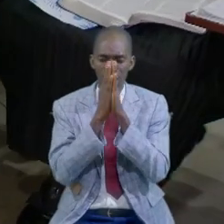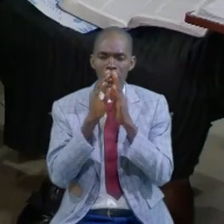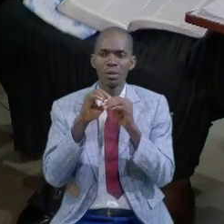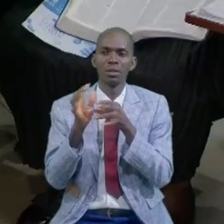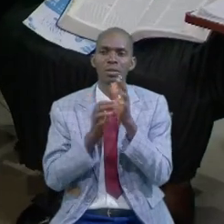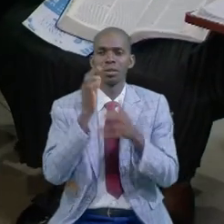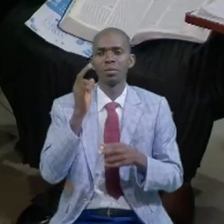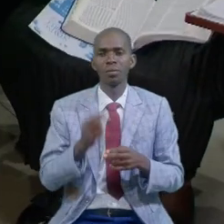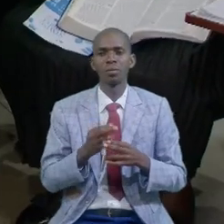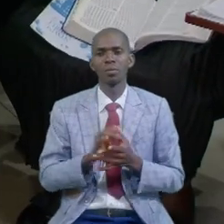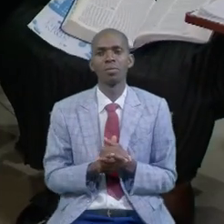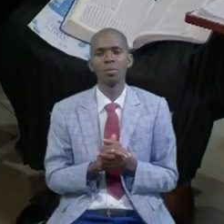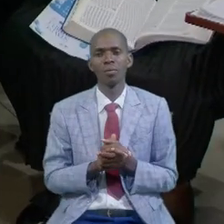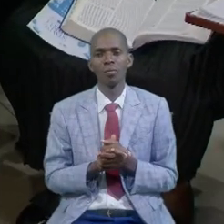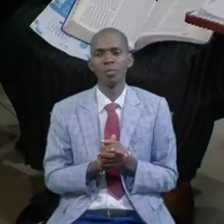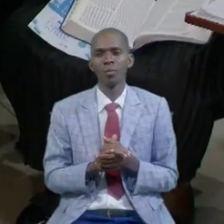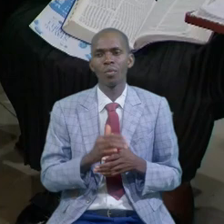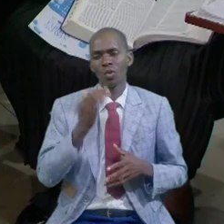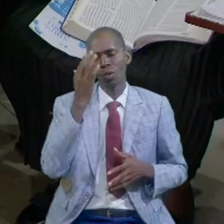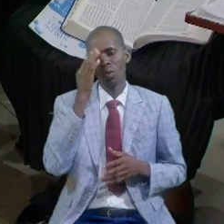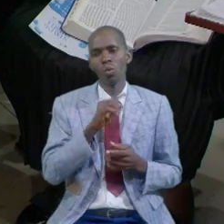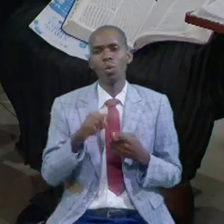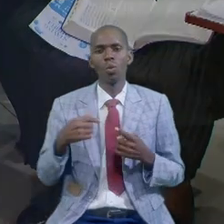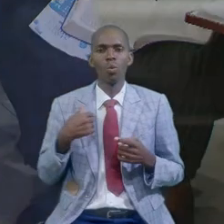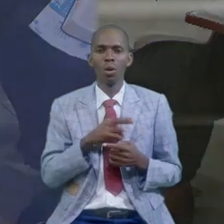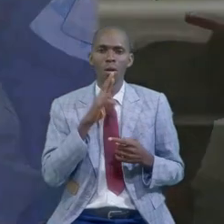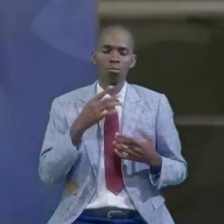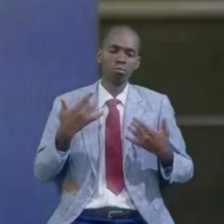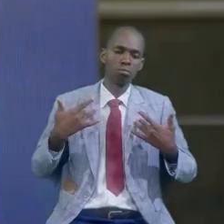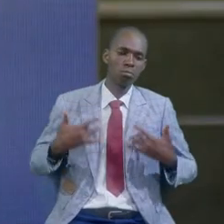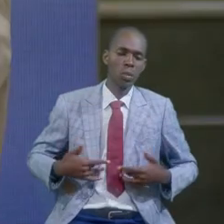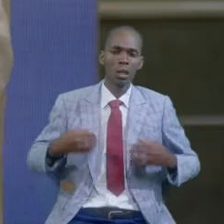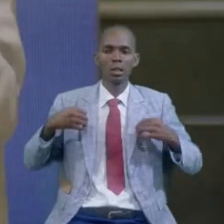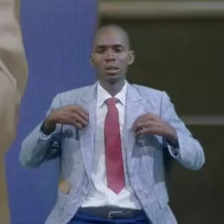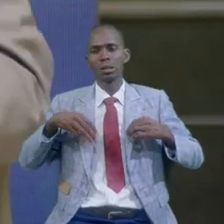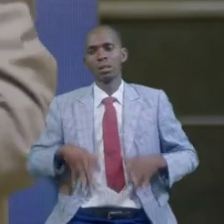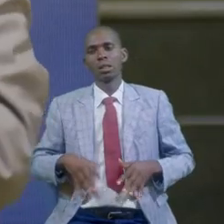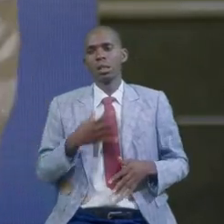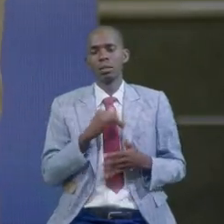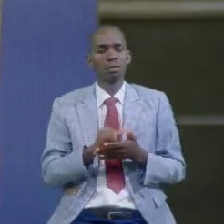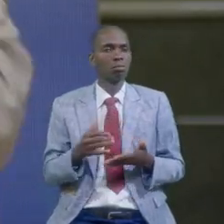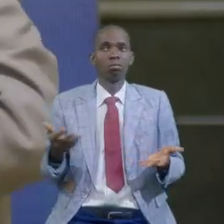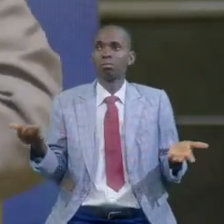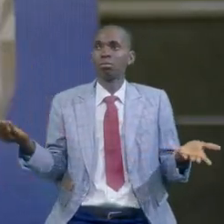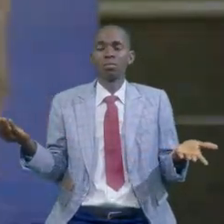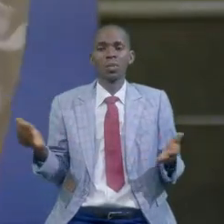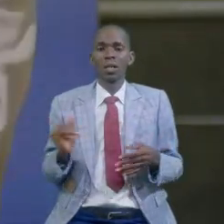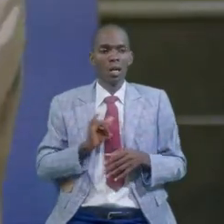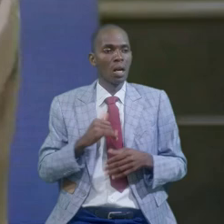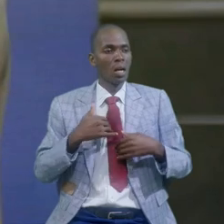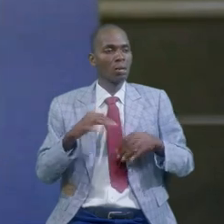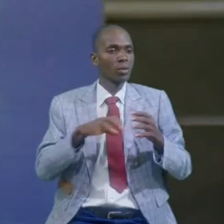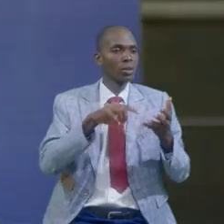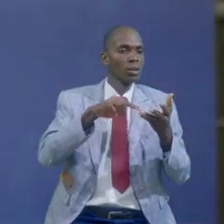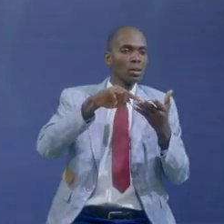You know, the prayer when you are discouraged and despondent, and you said, it's time after all, I've done this, I'm ready